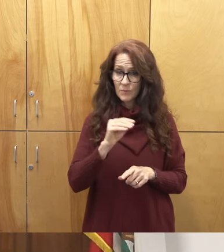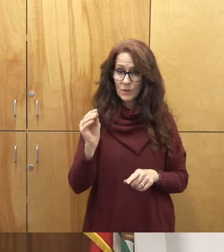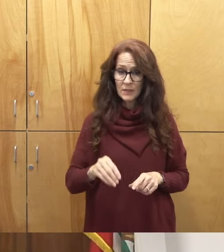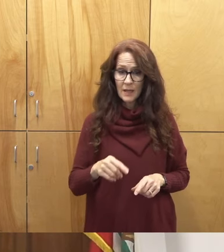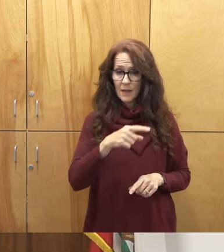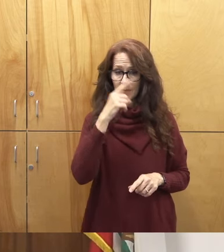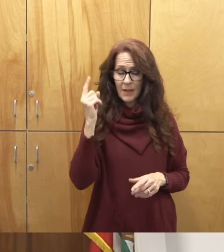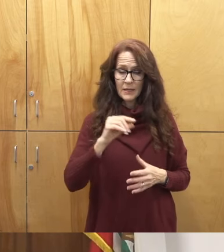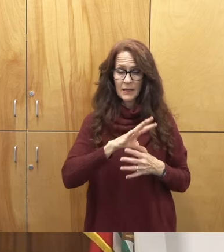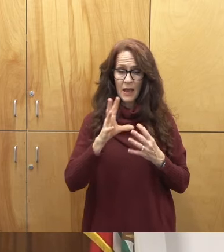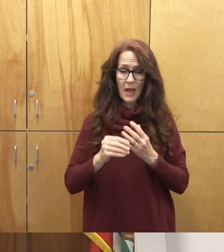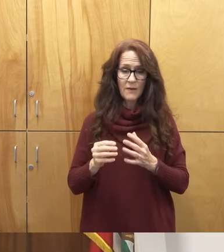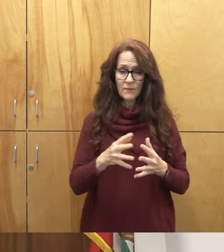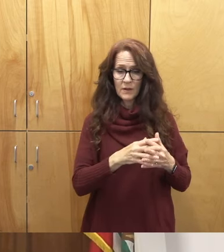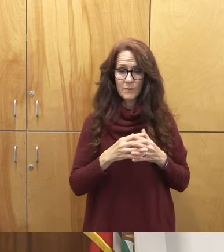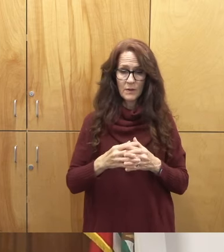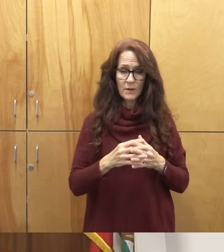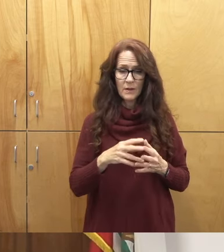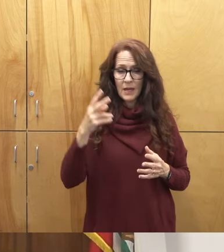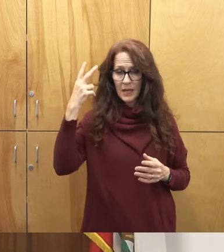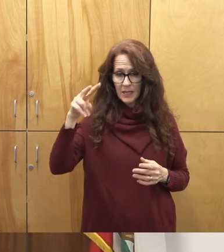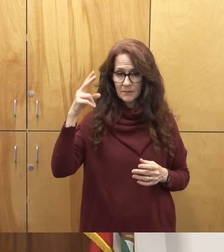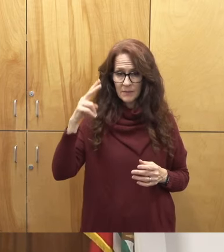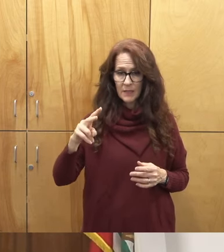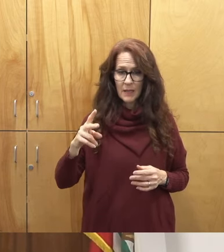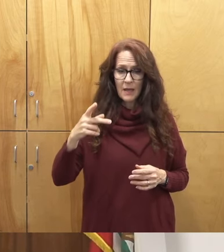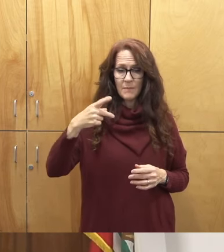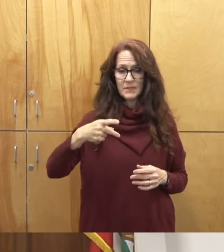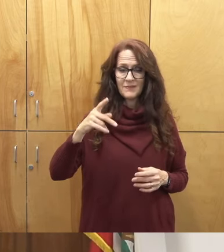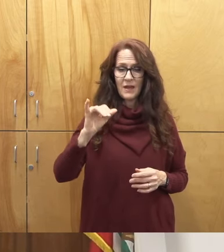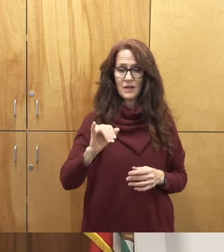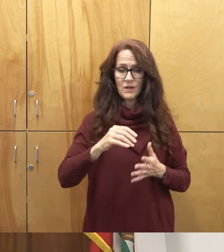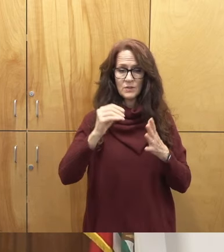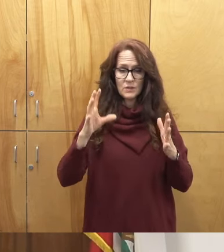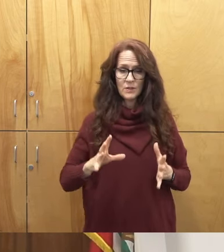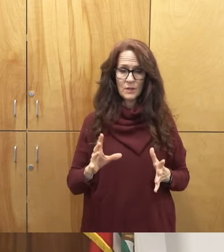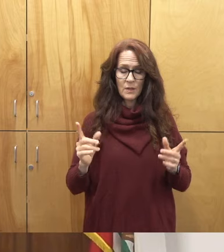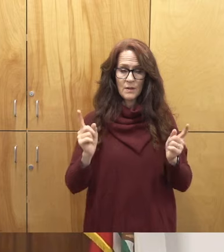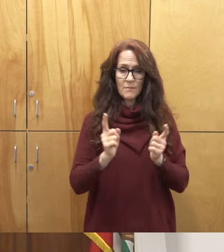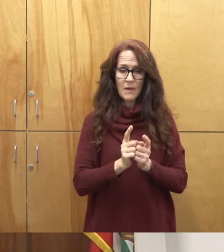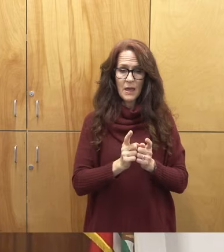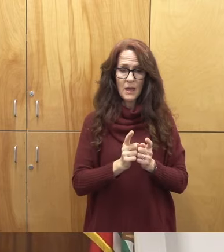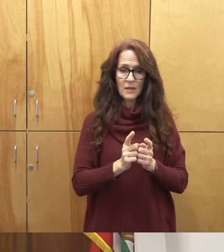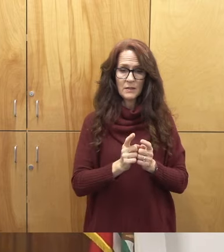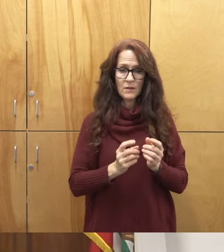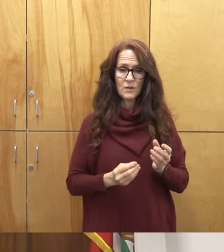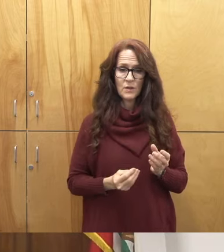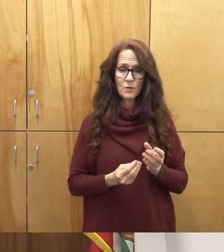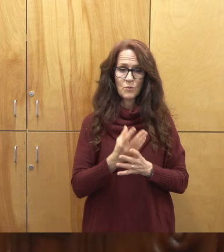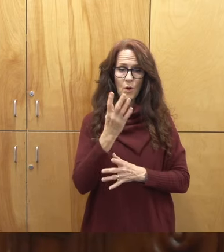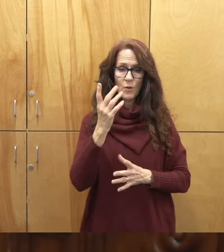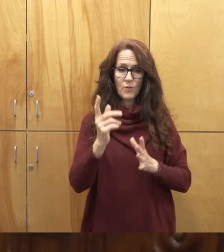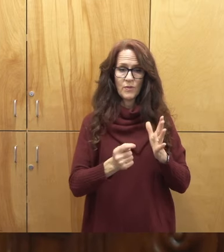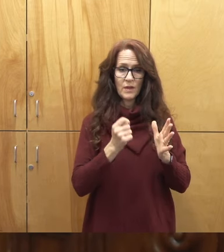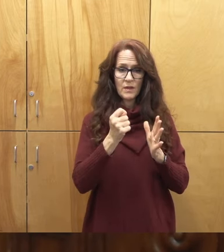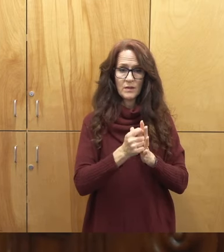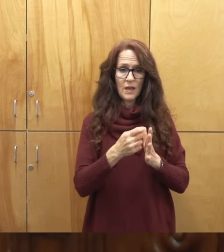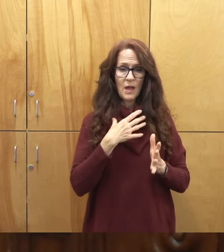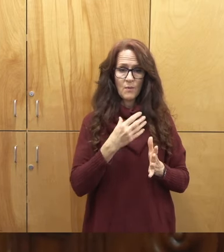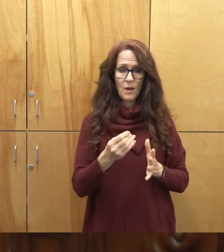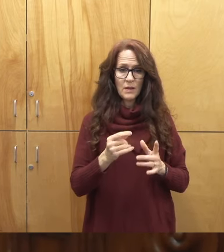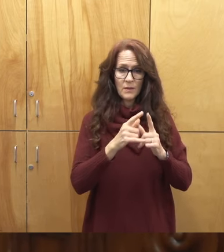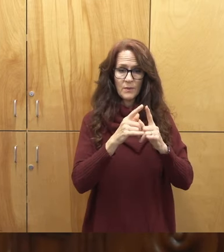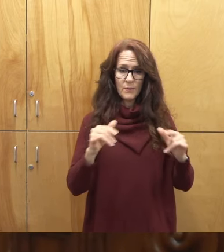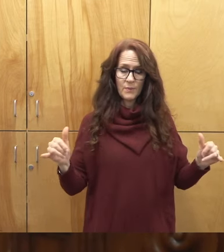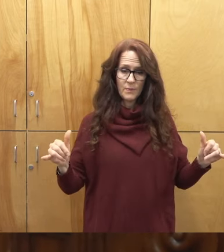Black, African-American, Hispanic, and Pacific Islander students met the growth target, as did white students. I think